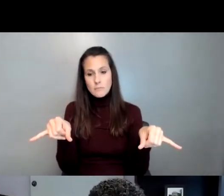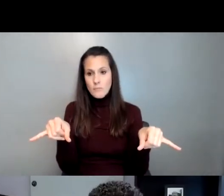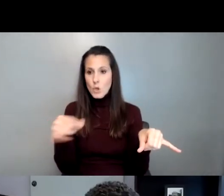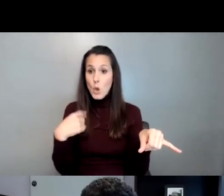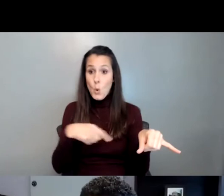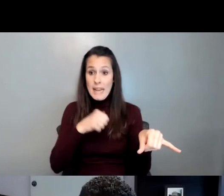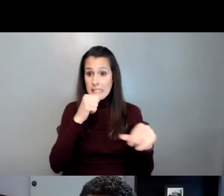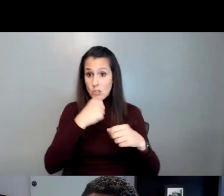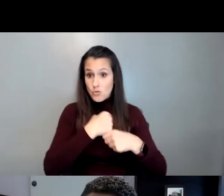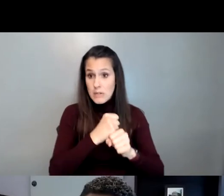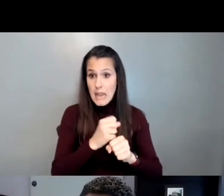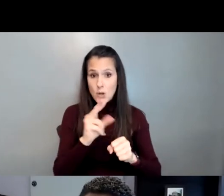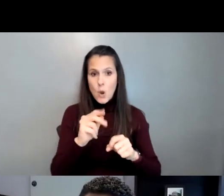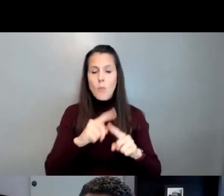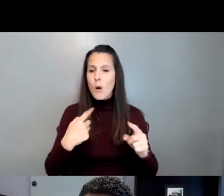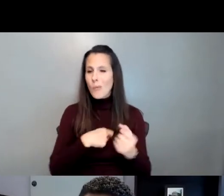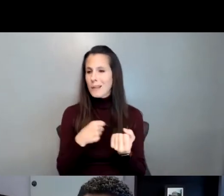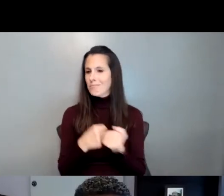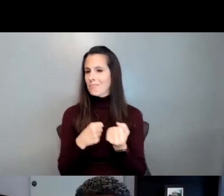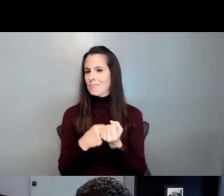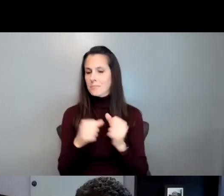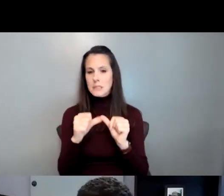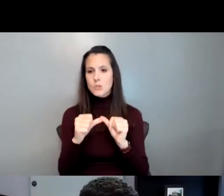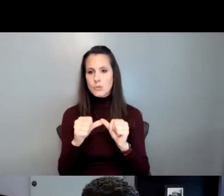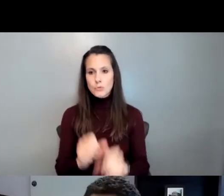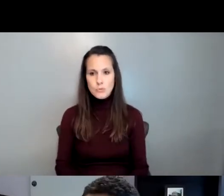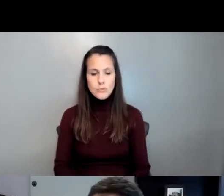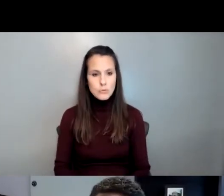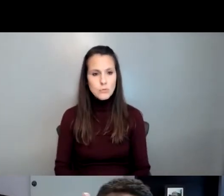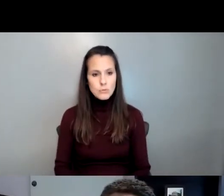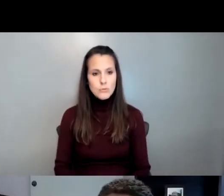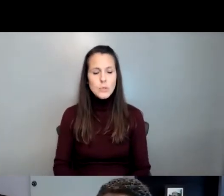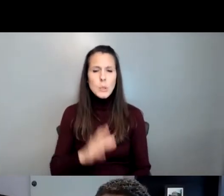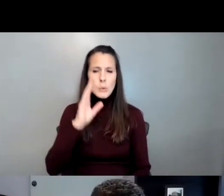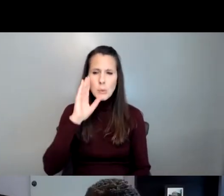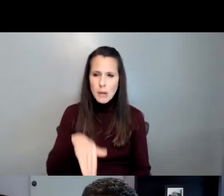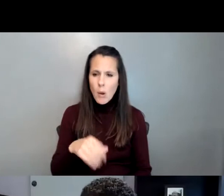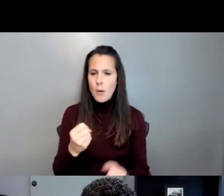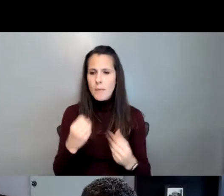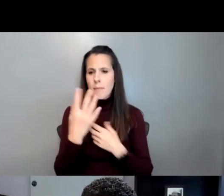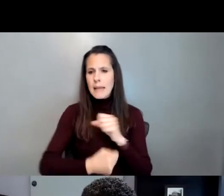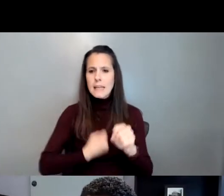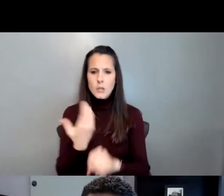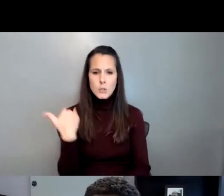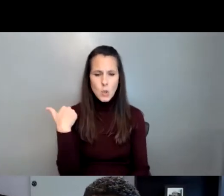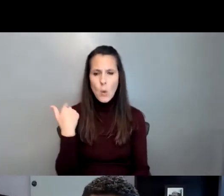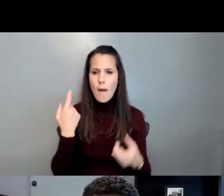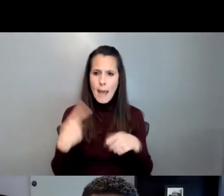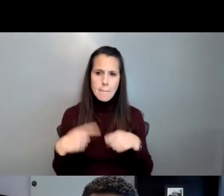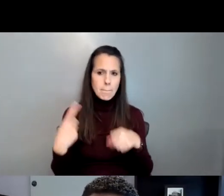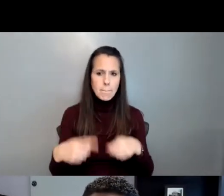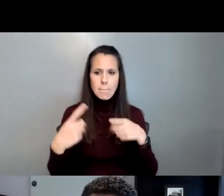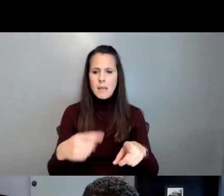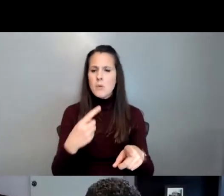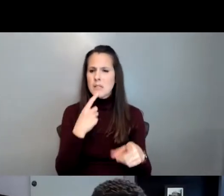was perpetuated by us. We all know what happened back years ago that we talk about, that we say that that